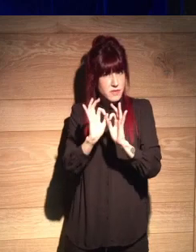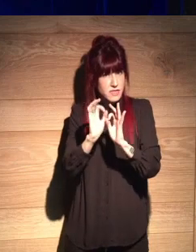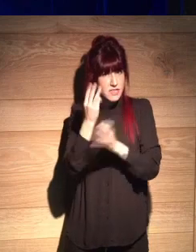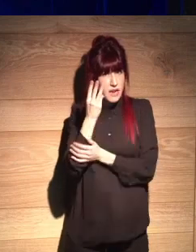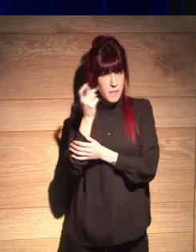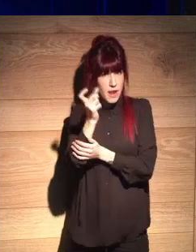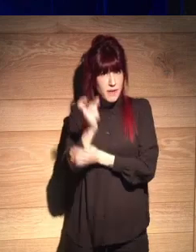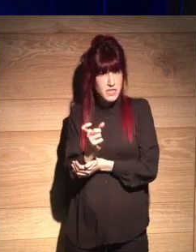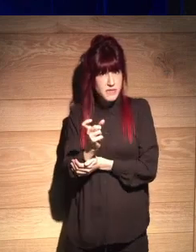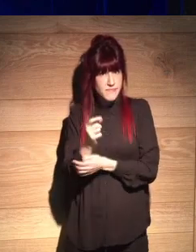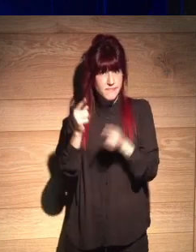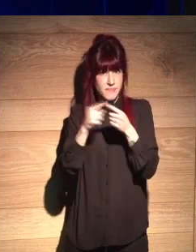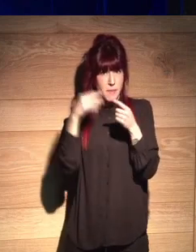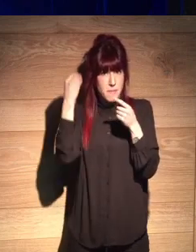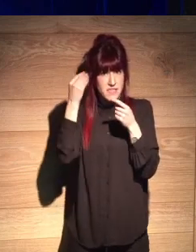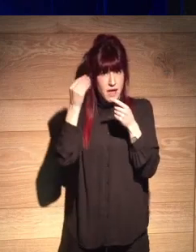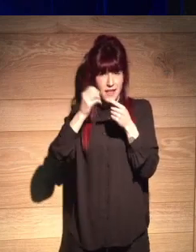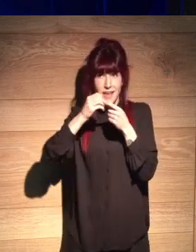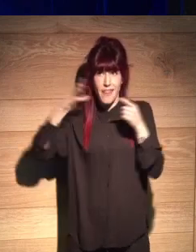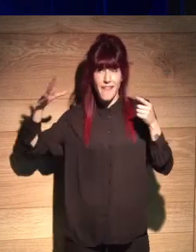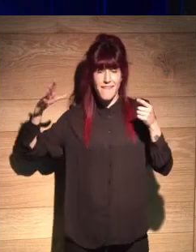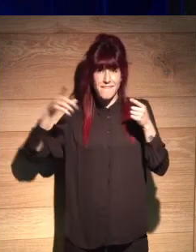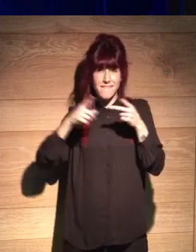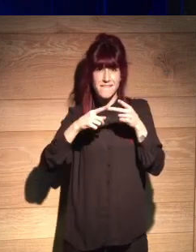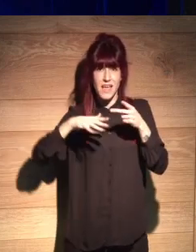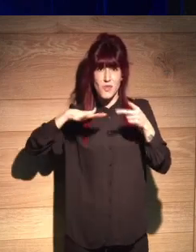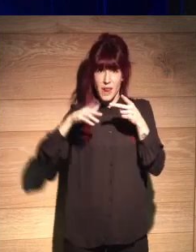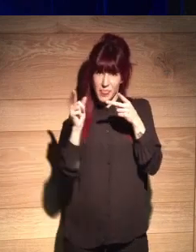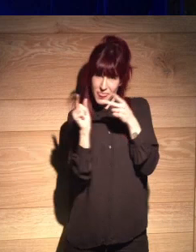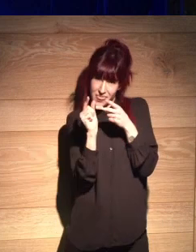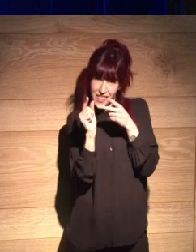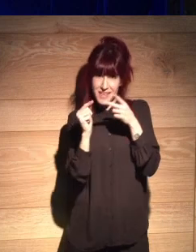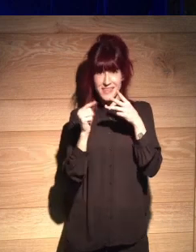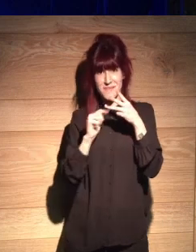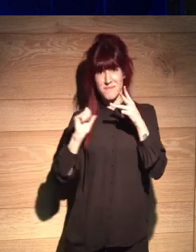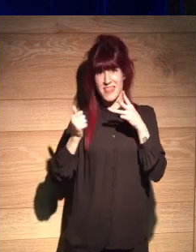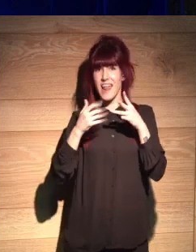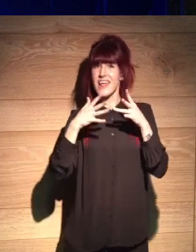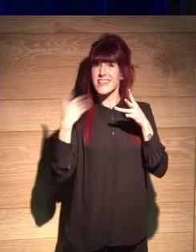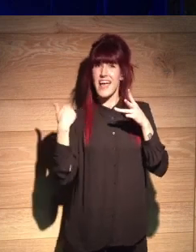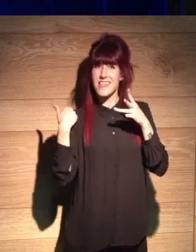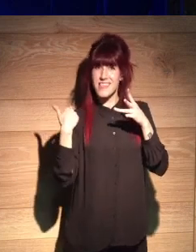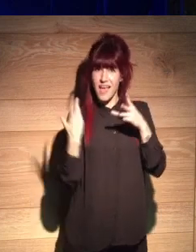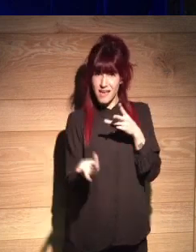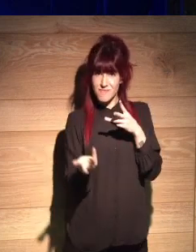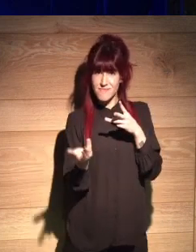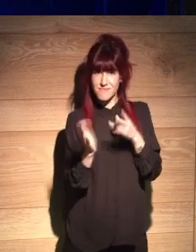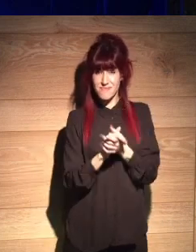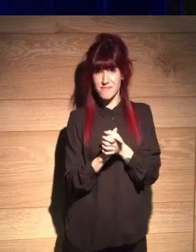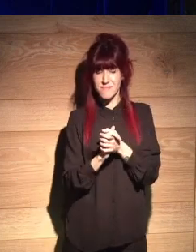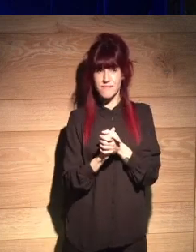words: think big, act small, and start now. I